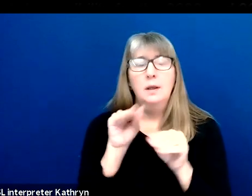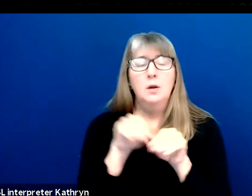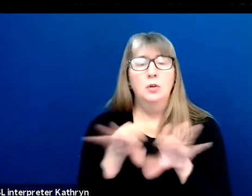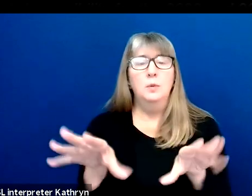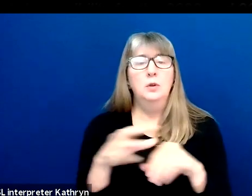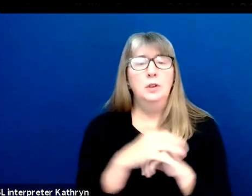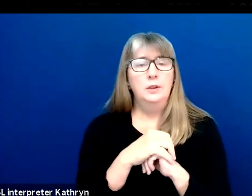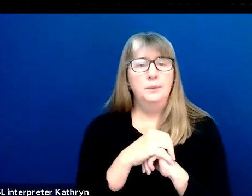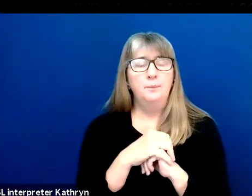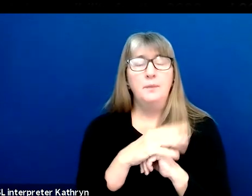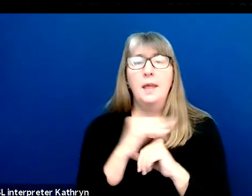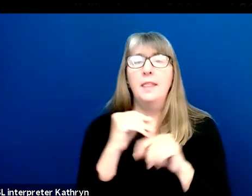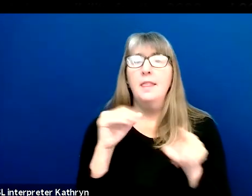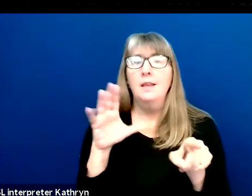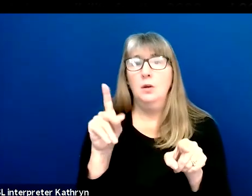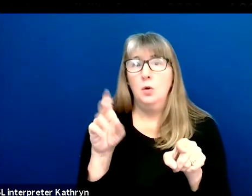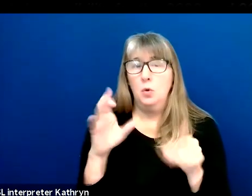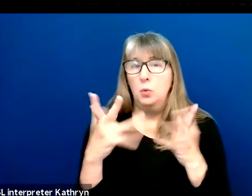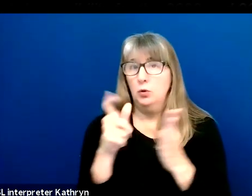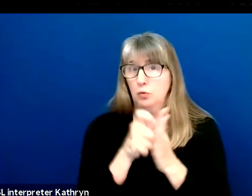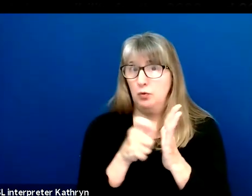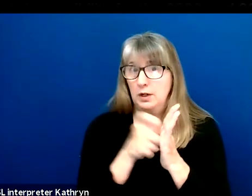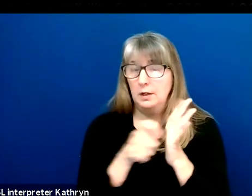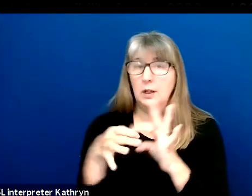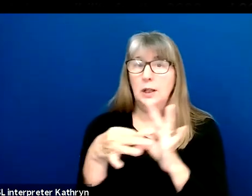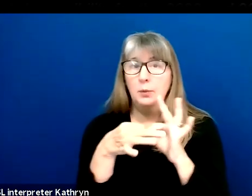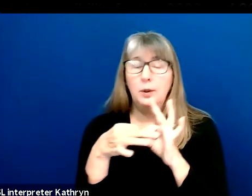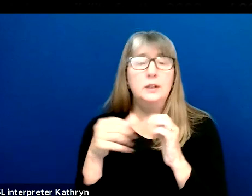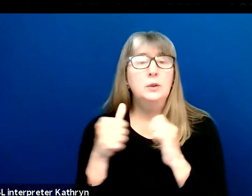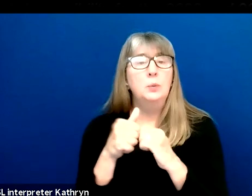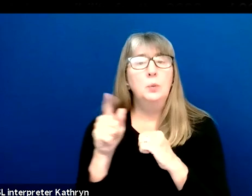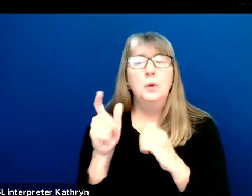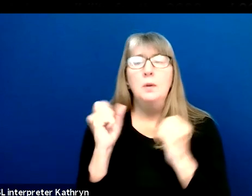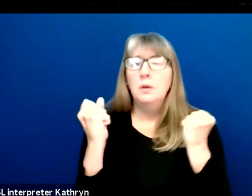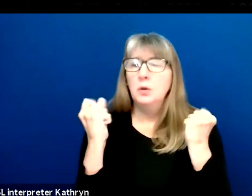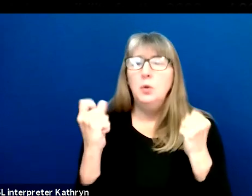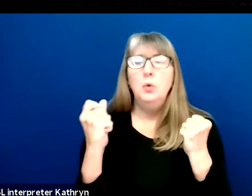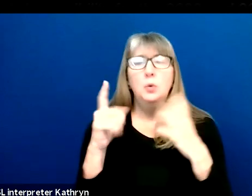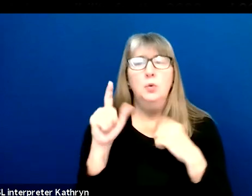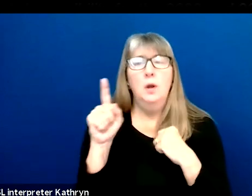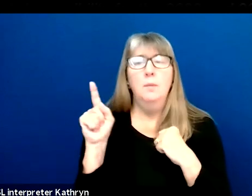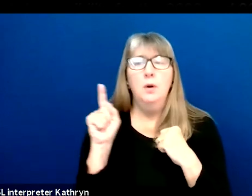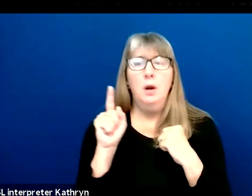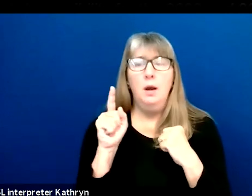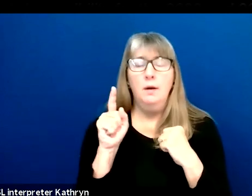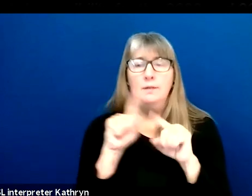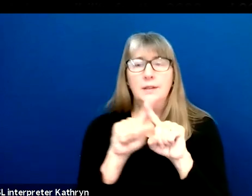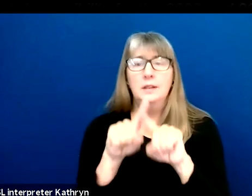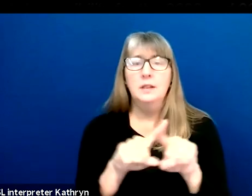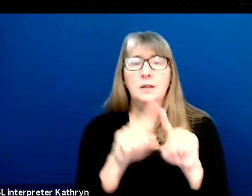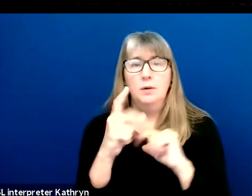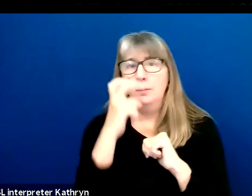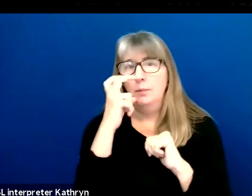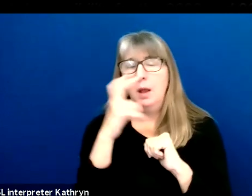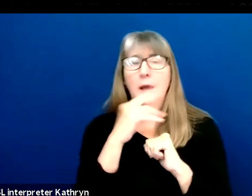And this code was written in collaboration with a huge number of different blind and